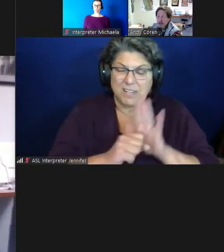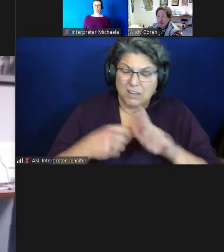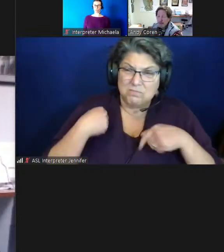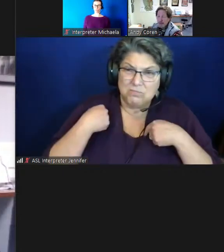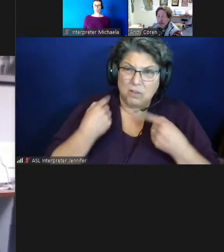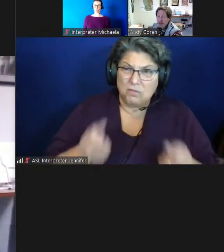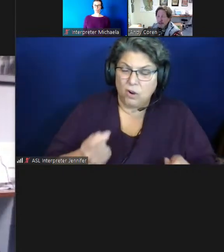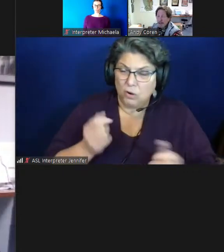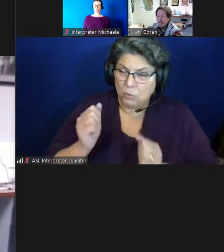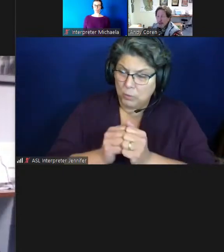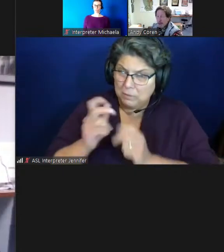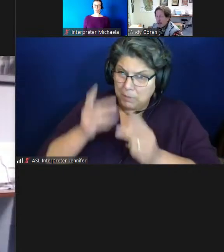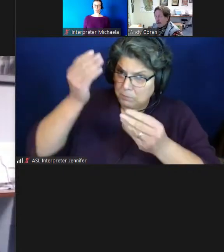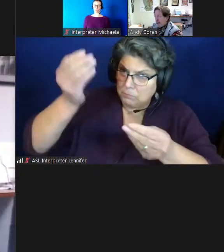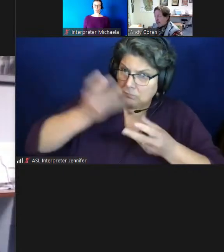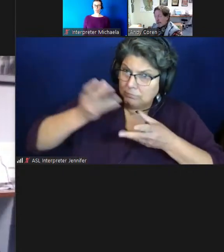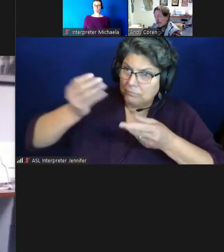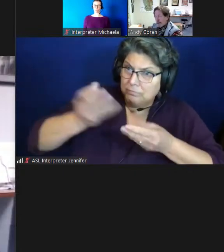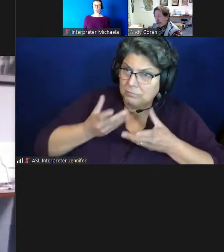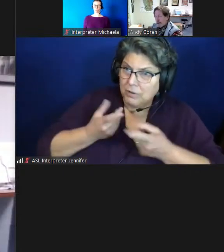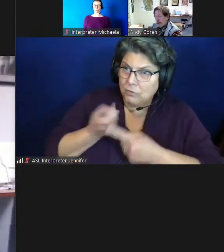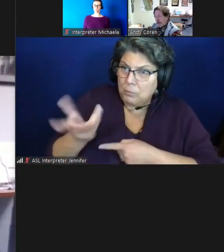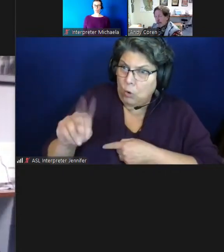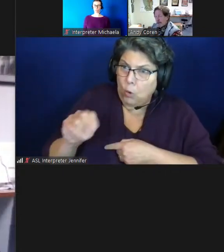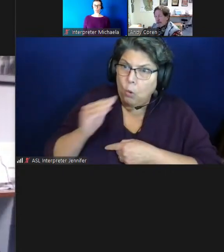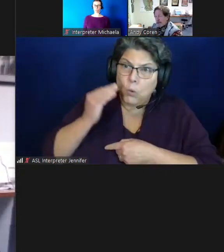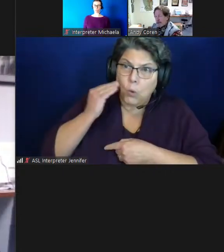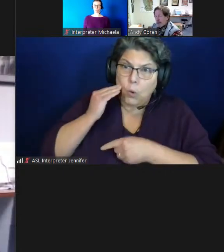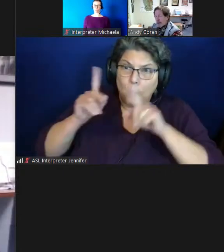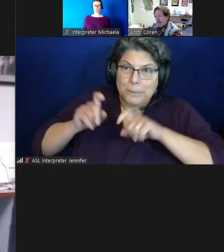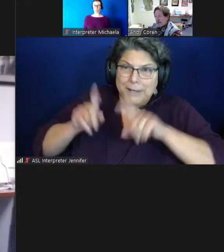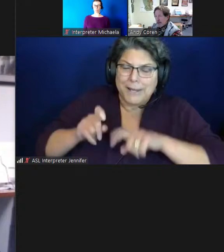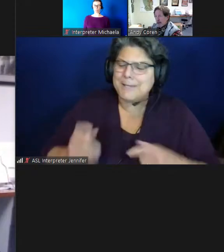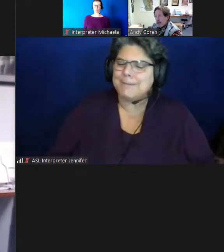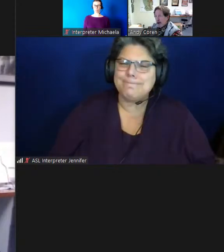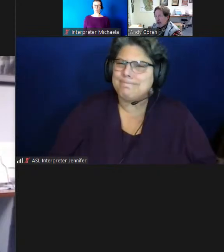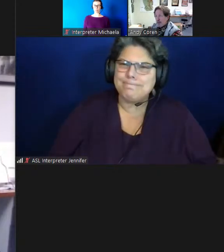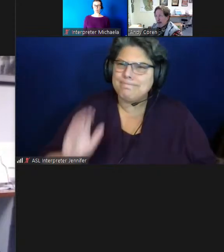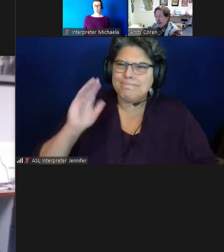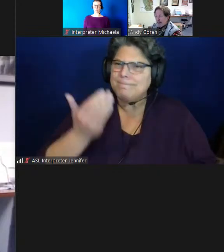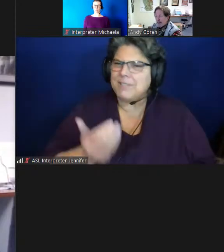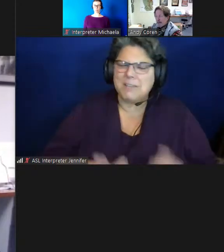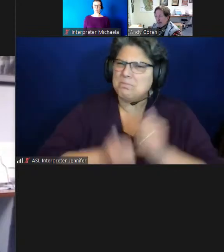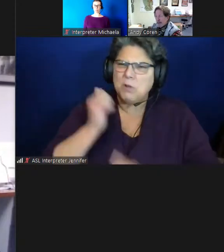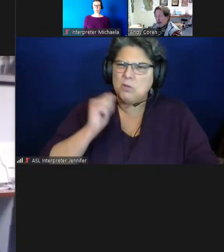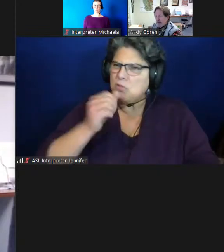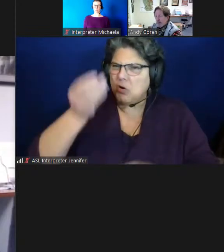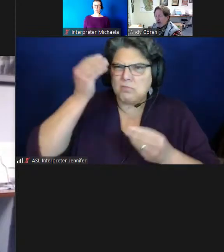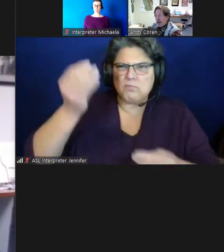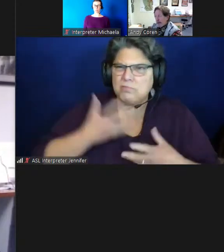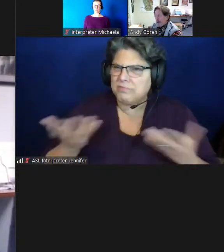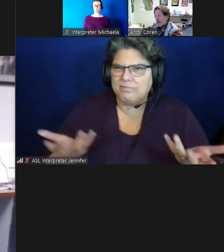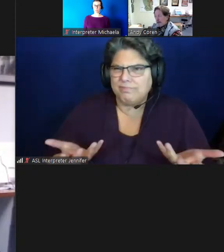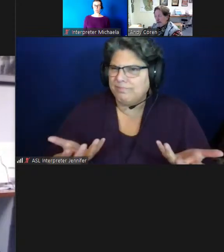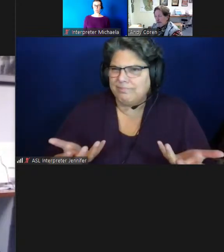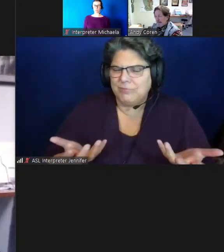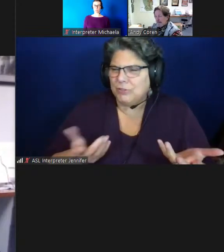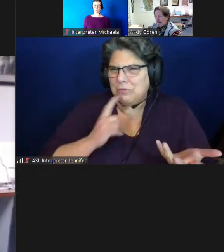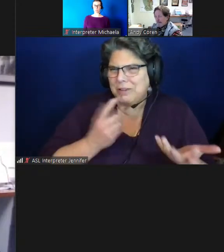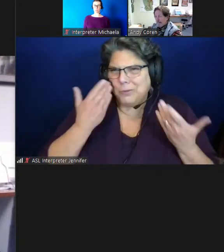with self-reporting doesn't give us a good way to estimate what it